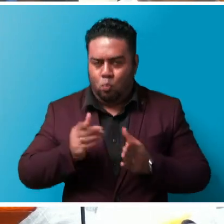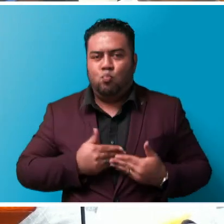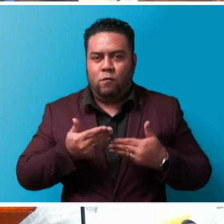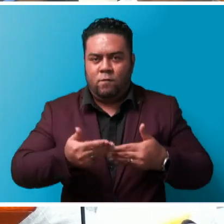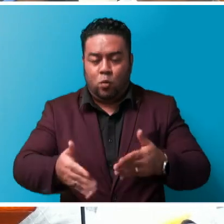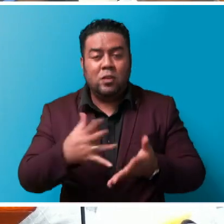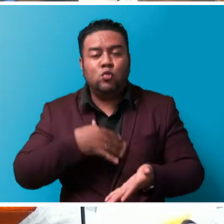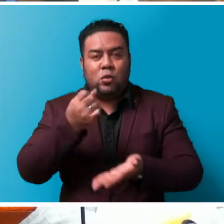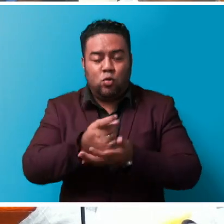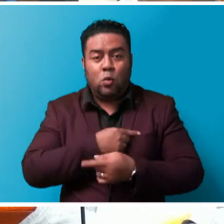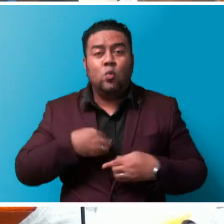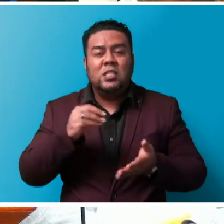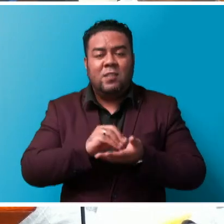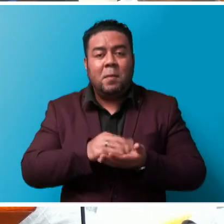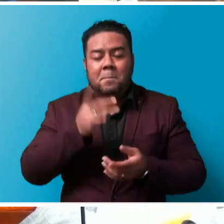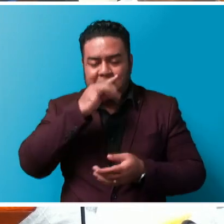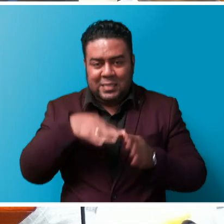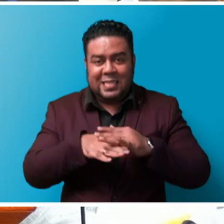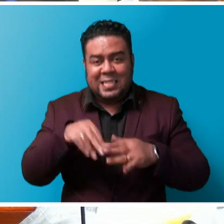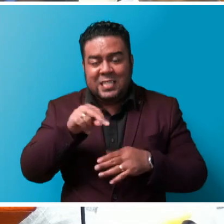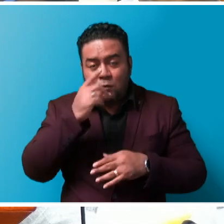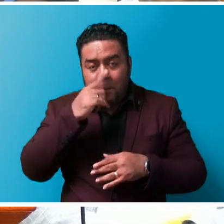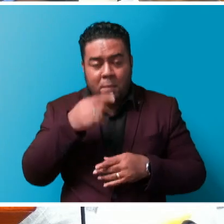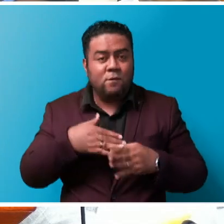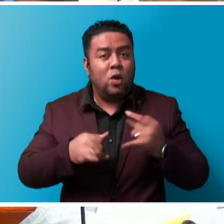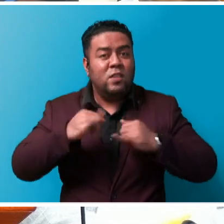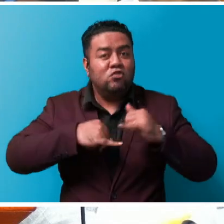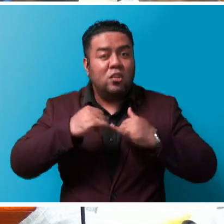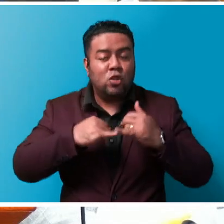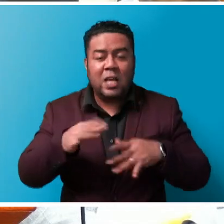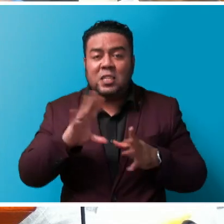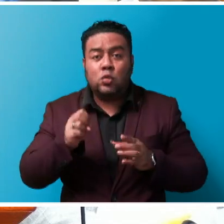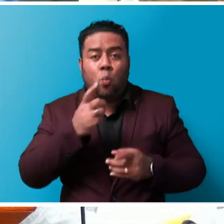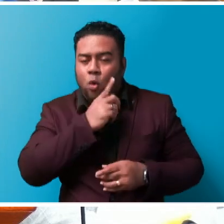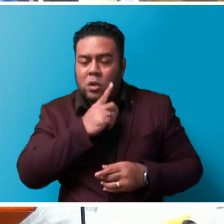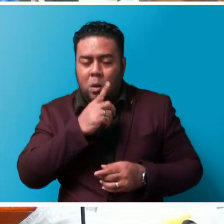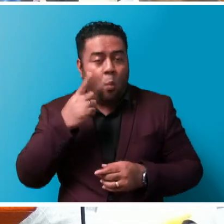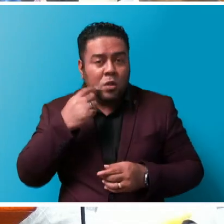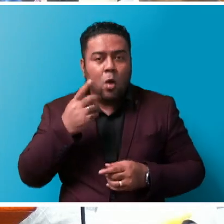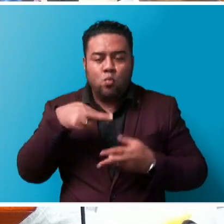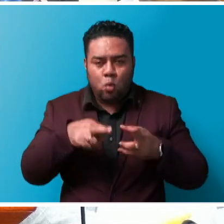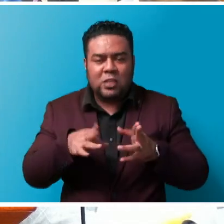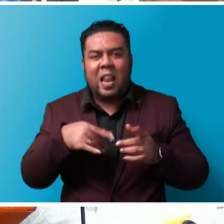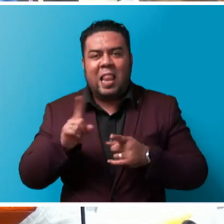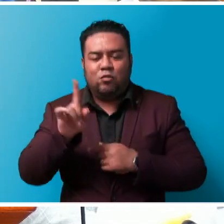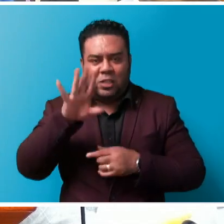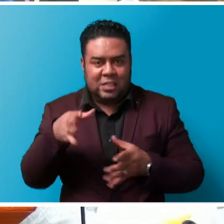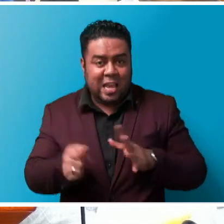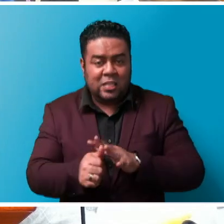is to ensure that we serve the basic needs of our people in terms of infrastructure, such as water, roads, and electricity access. In terms of water,